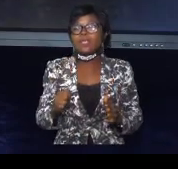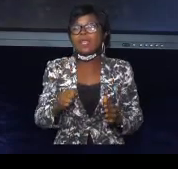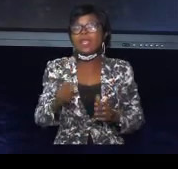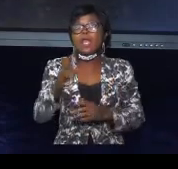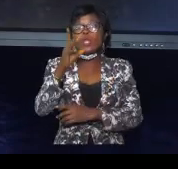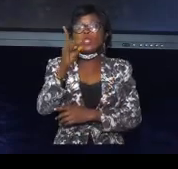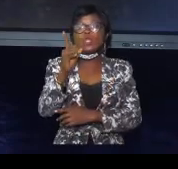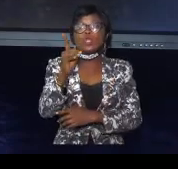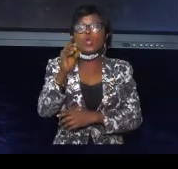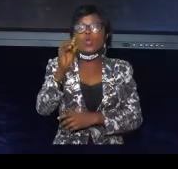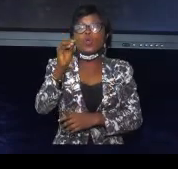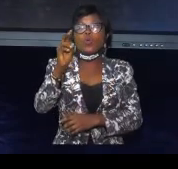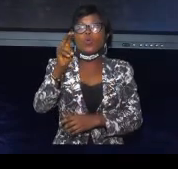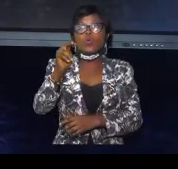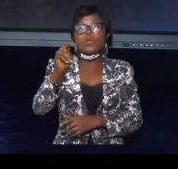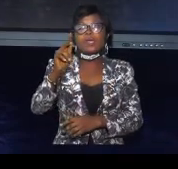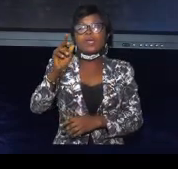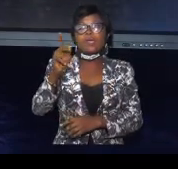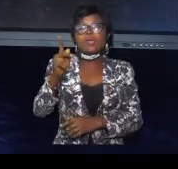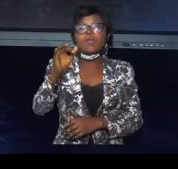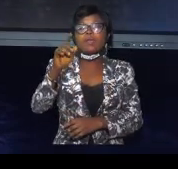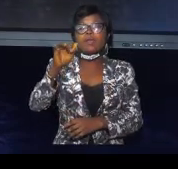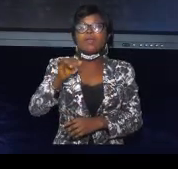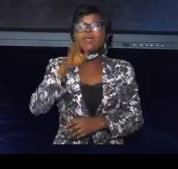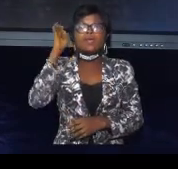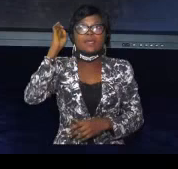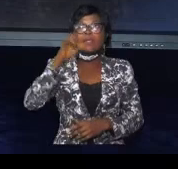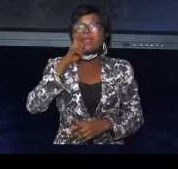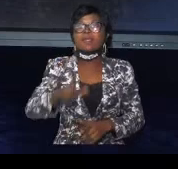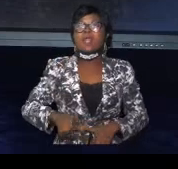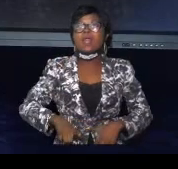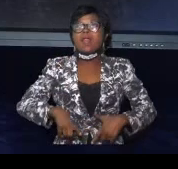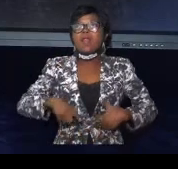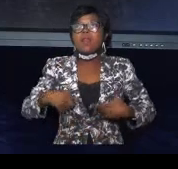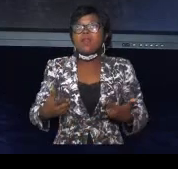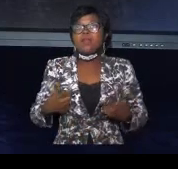This is a donkey. A